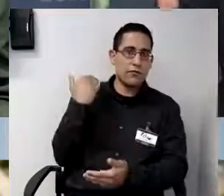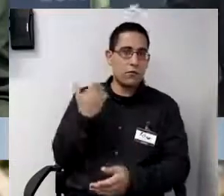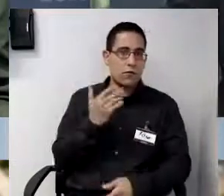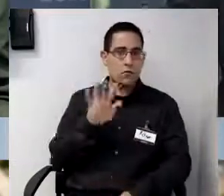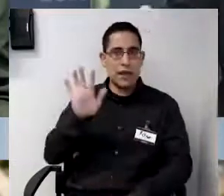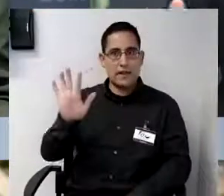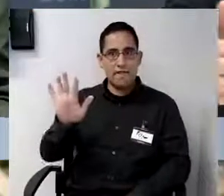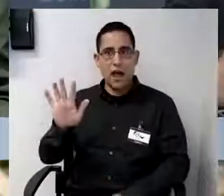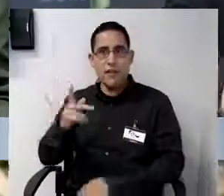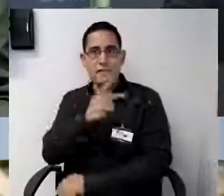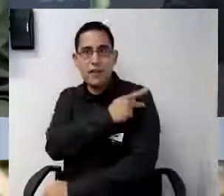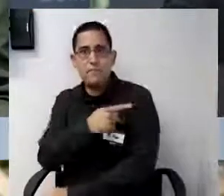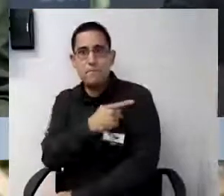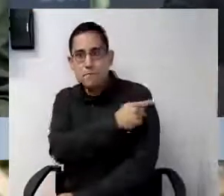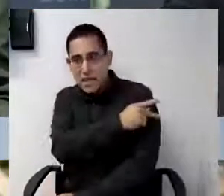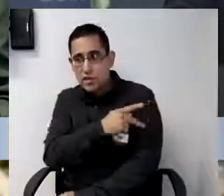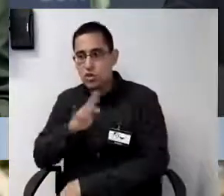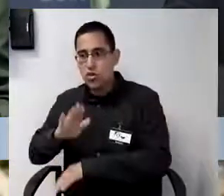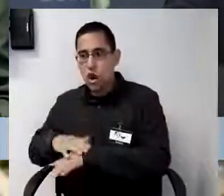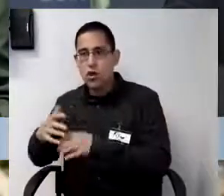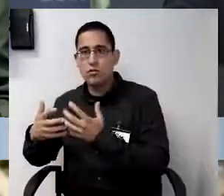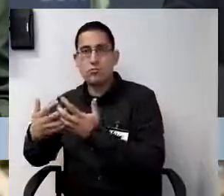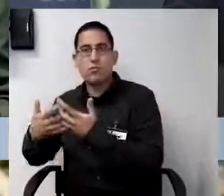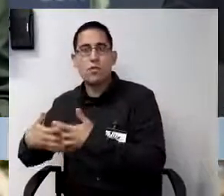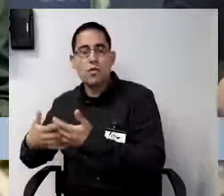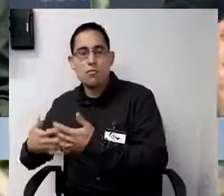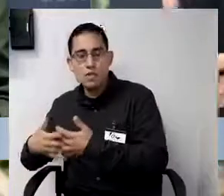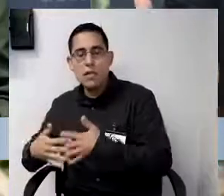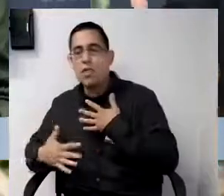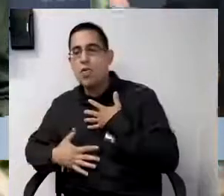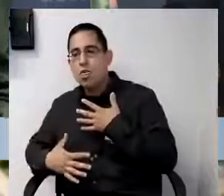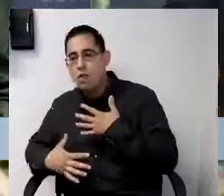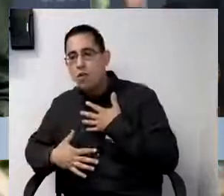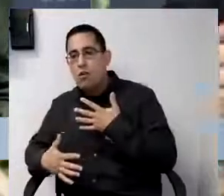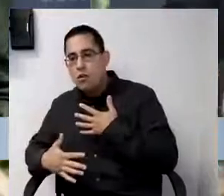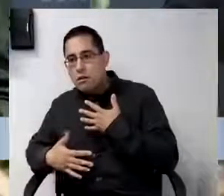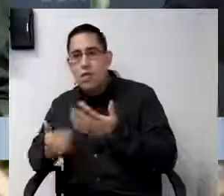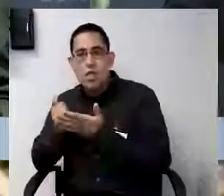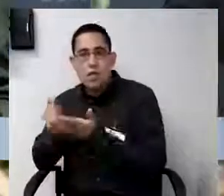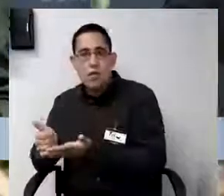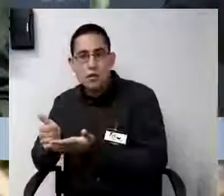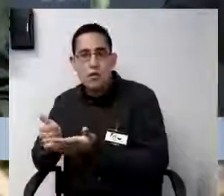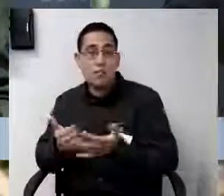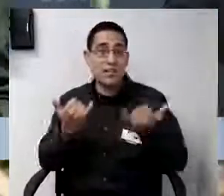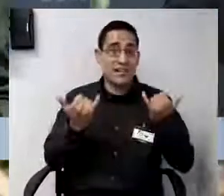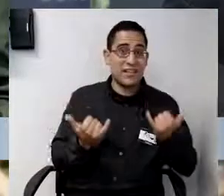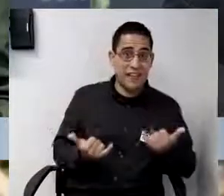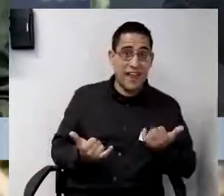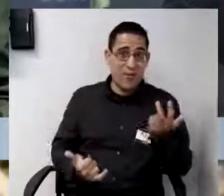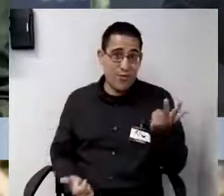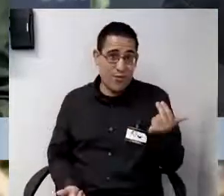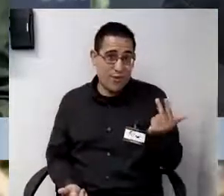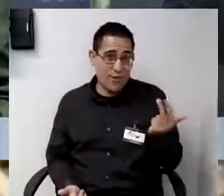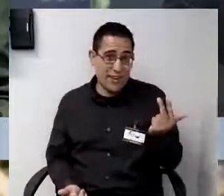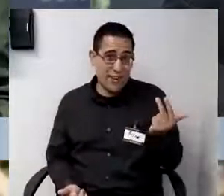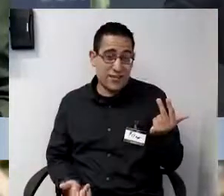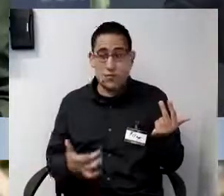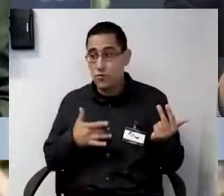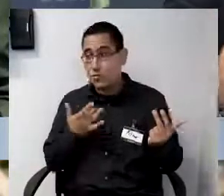to now 13. So we're feeling pretty good about the 42,